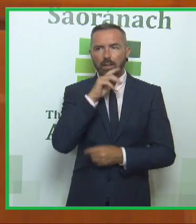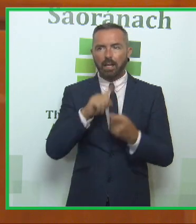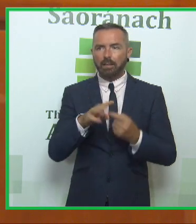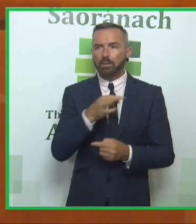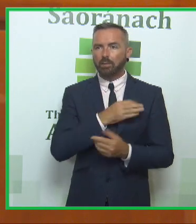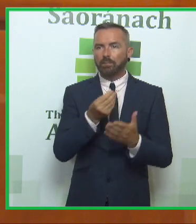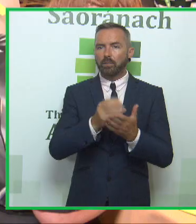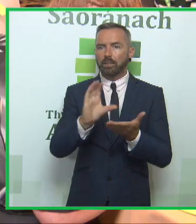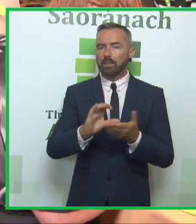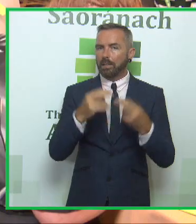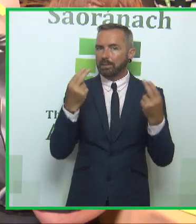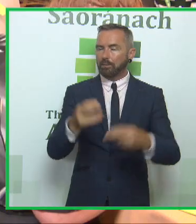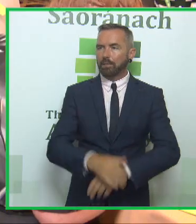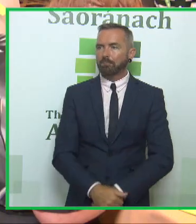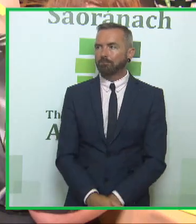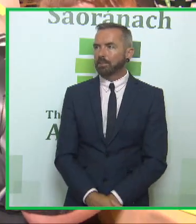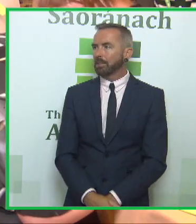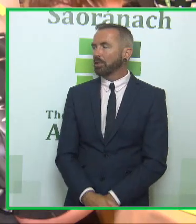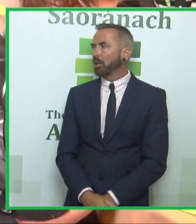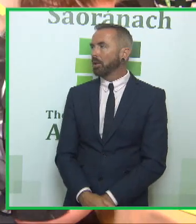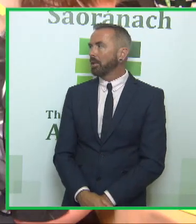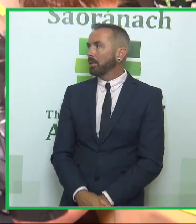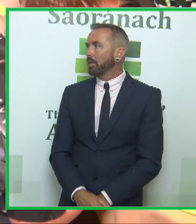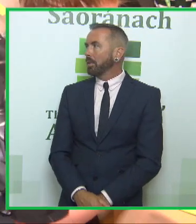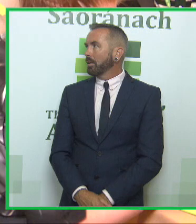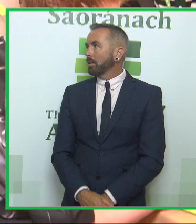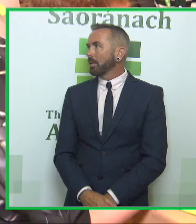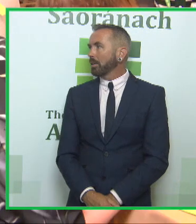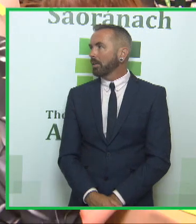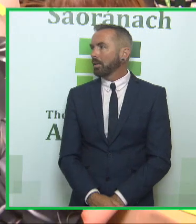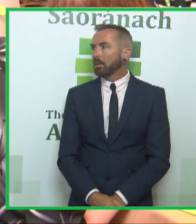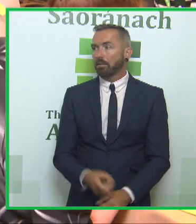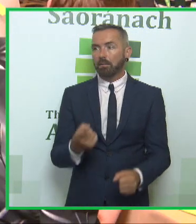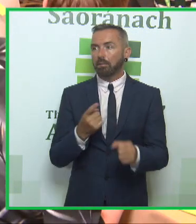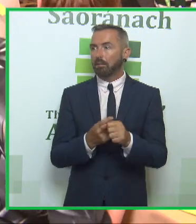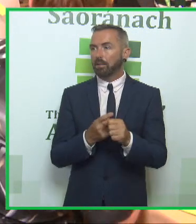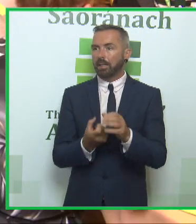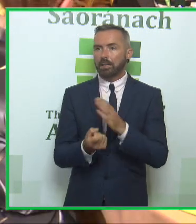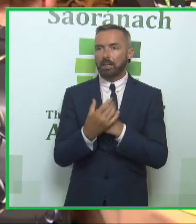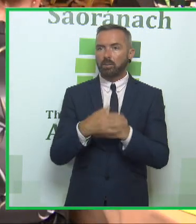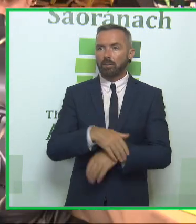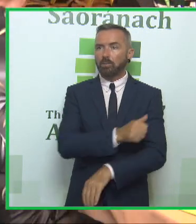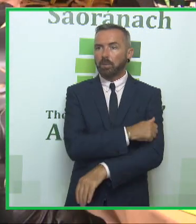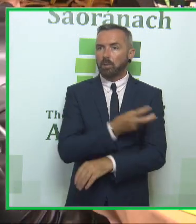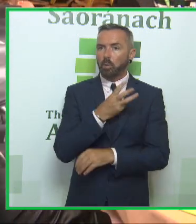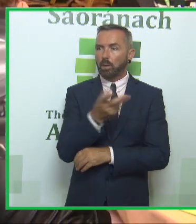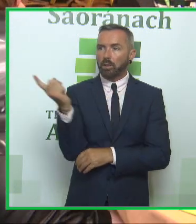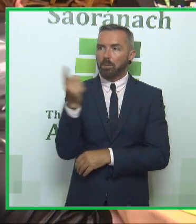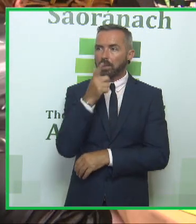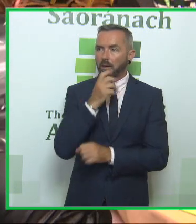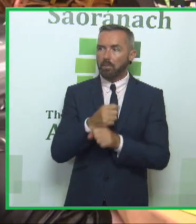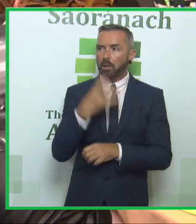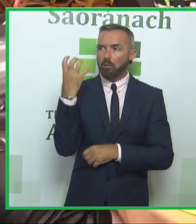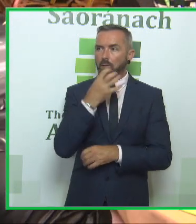think, is necessary as well. Thank you. Thank you, Maeve. And again, the whole issue of prisons. Actually, we will come back to criminal justice, but